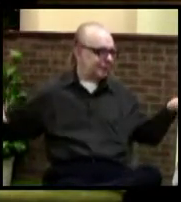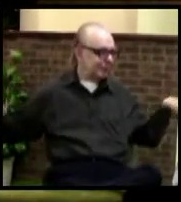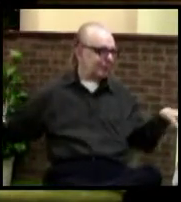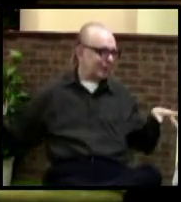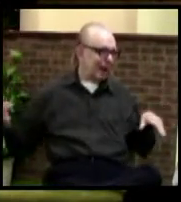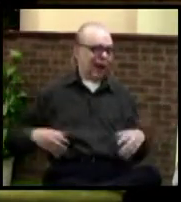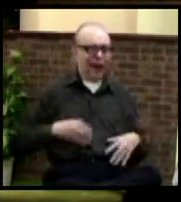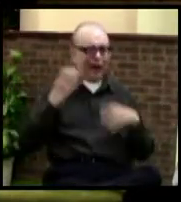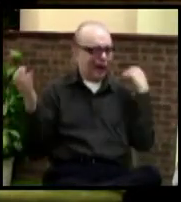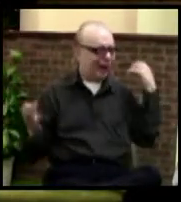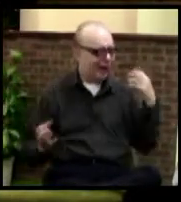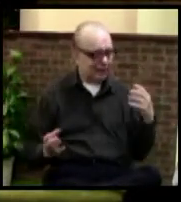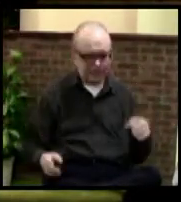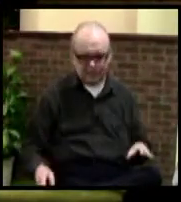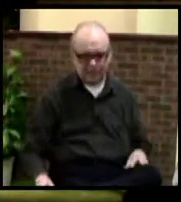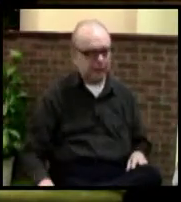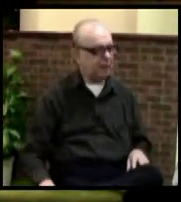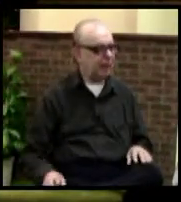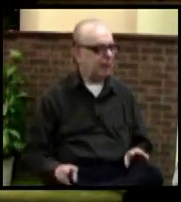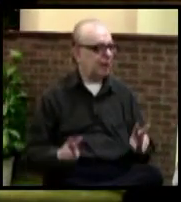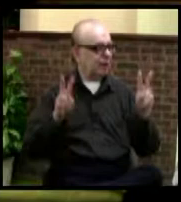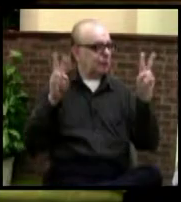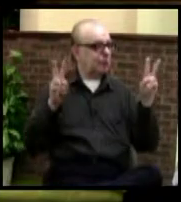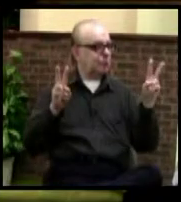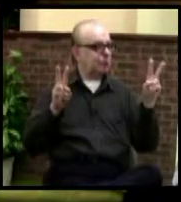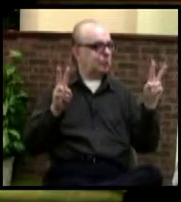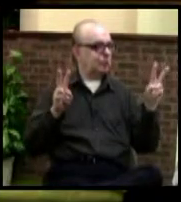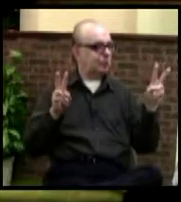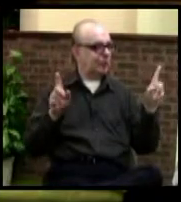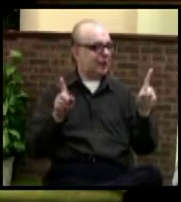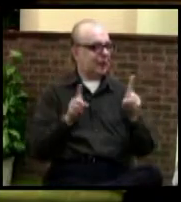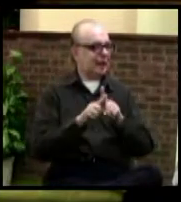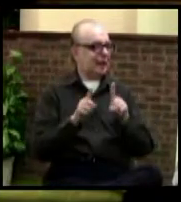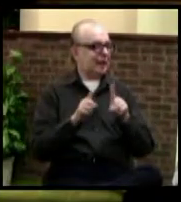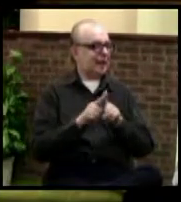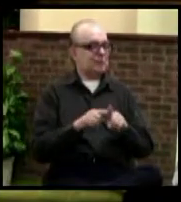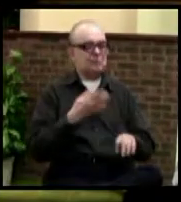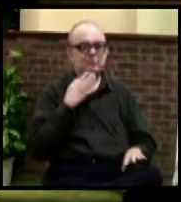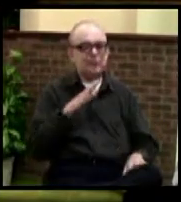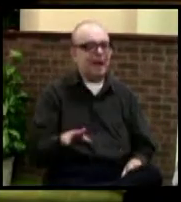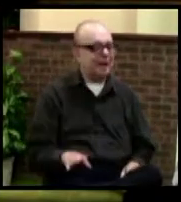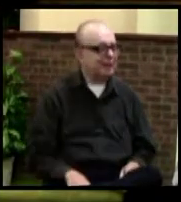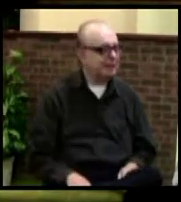flapping his wings and brandishing those spurs like Freddy Krueger.